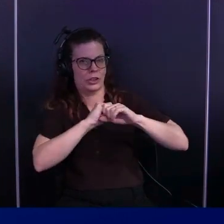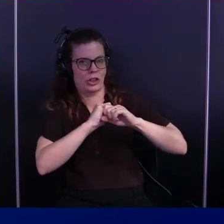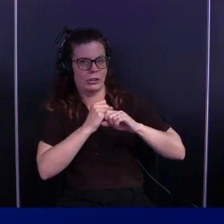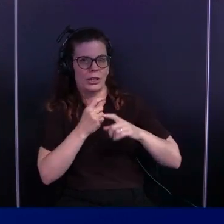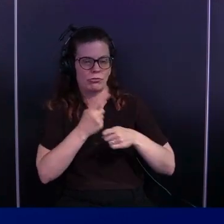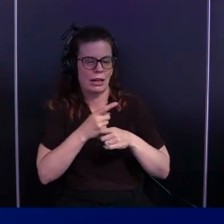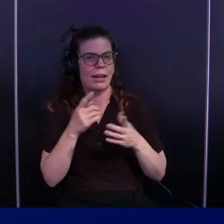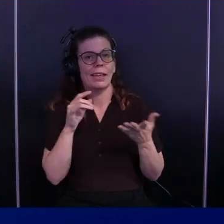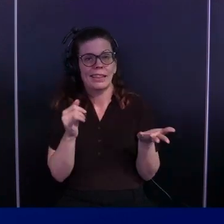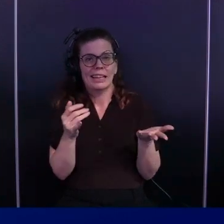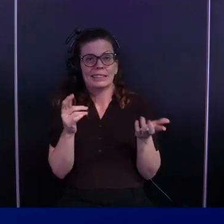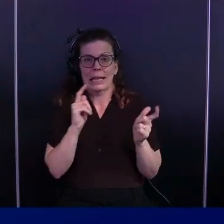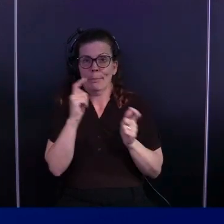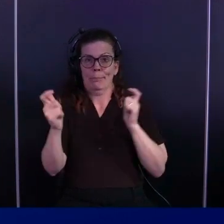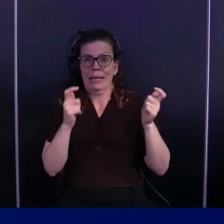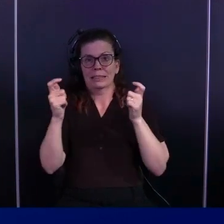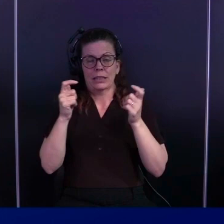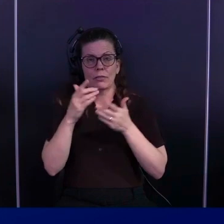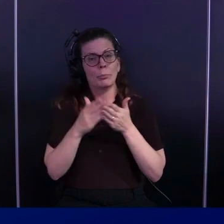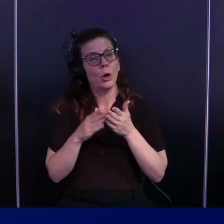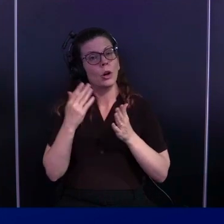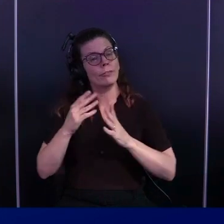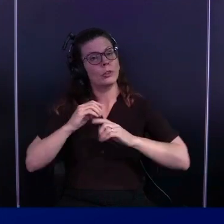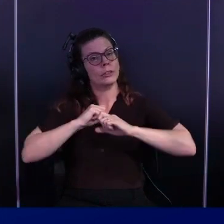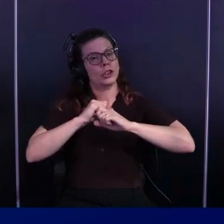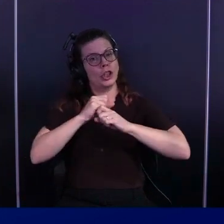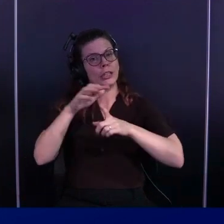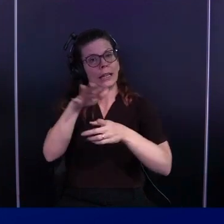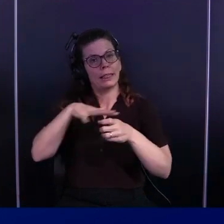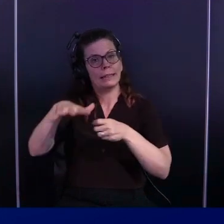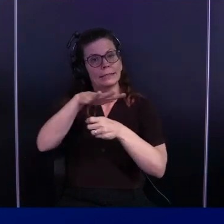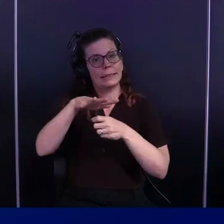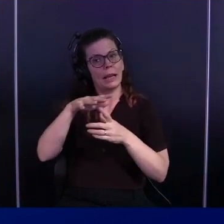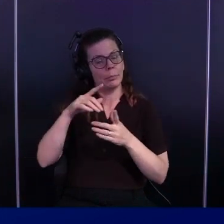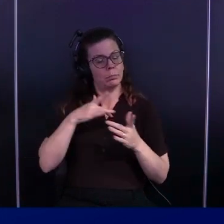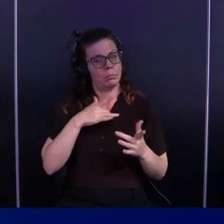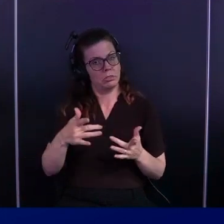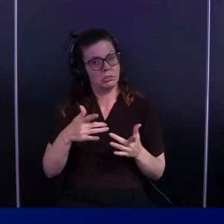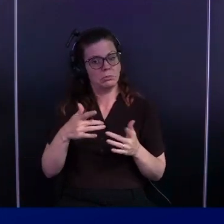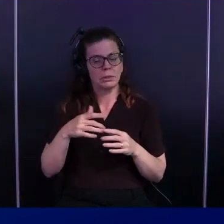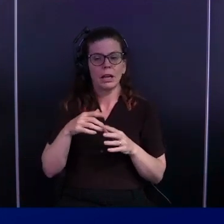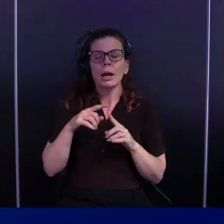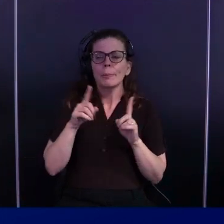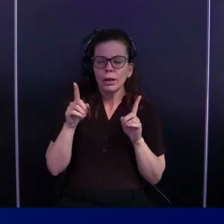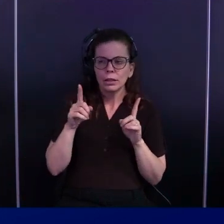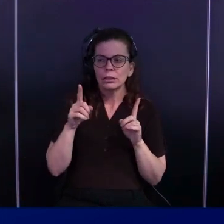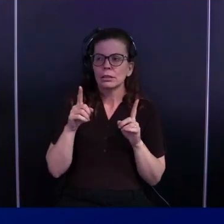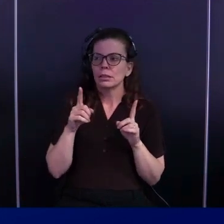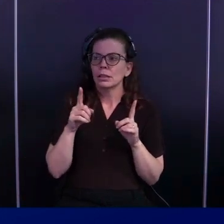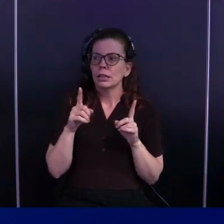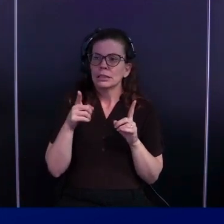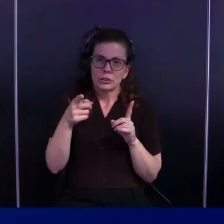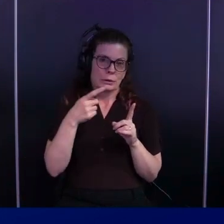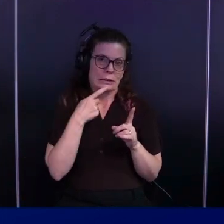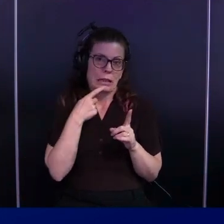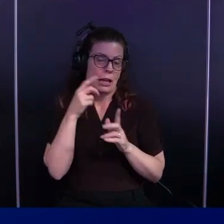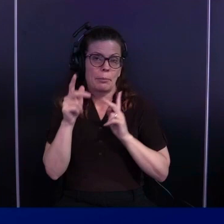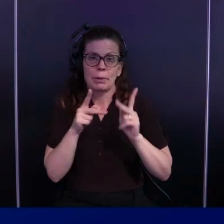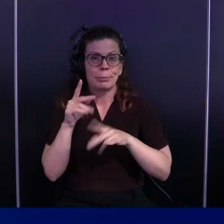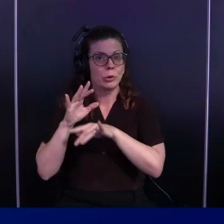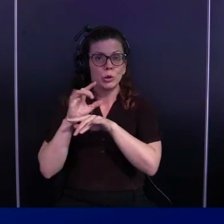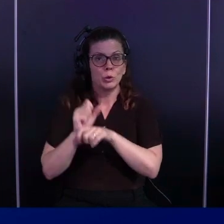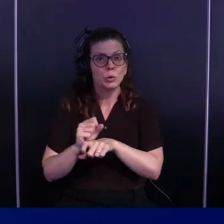that's a pretty massive part of the security landscape in general to begin with. But like you said, people are used